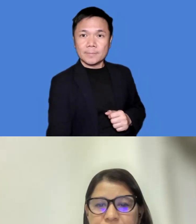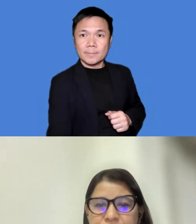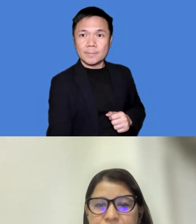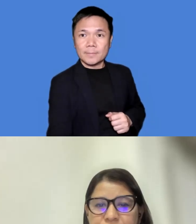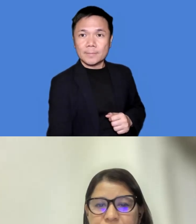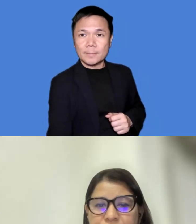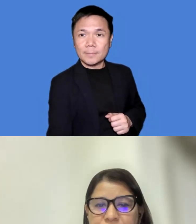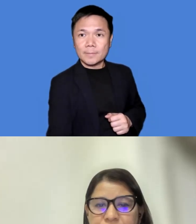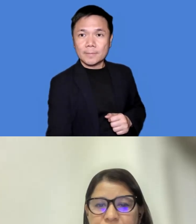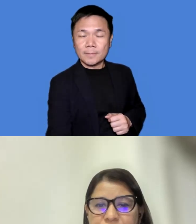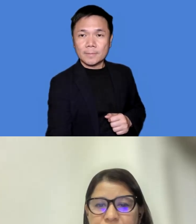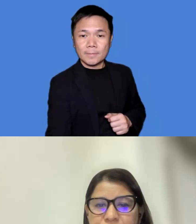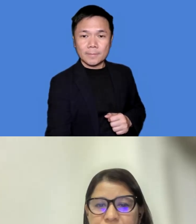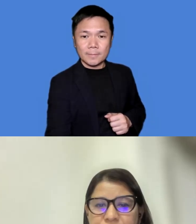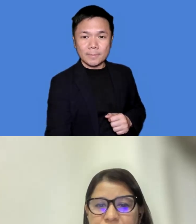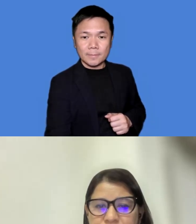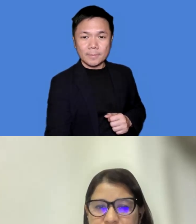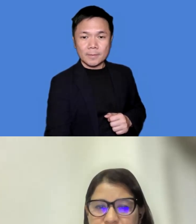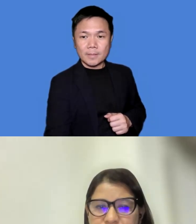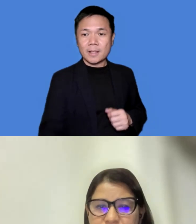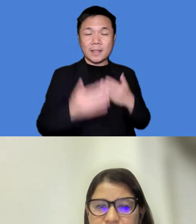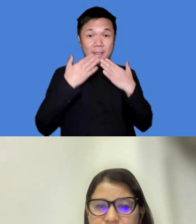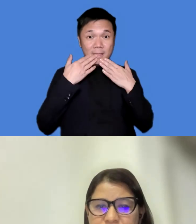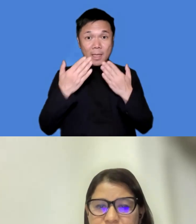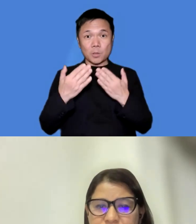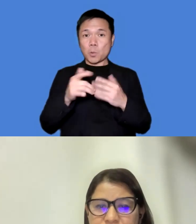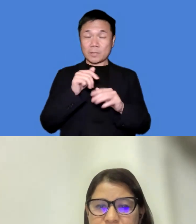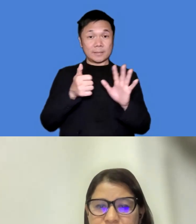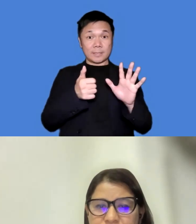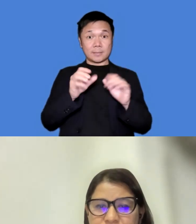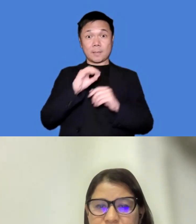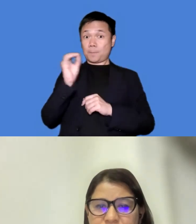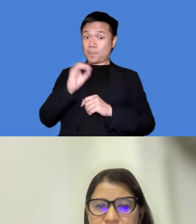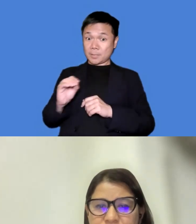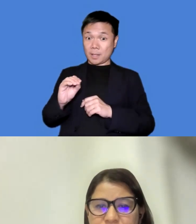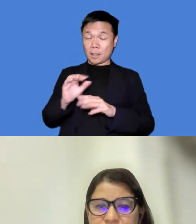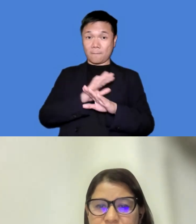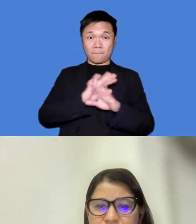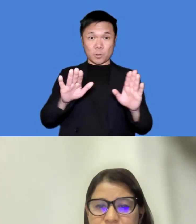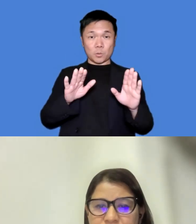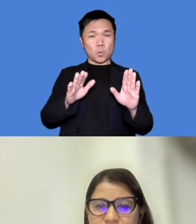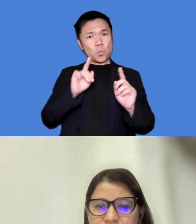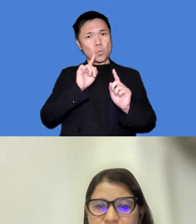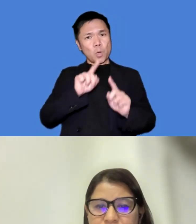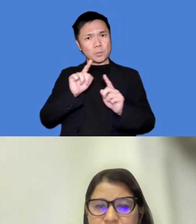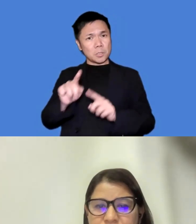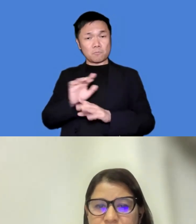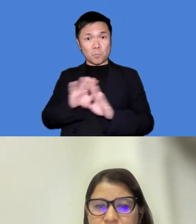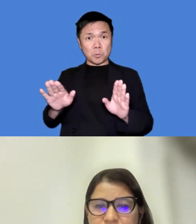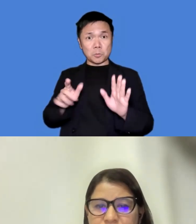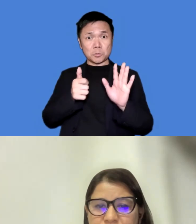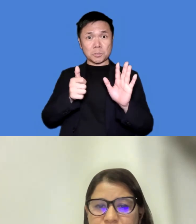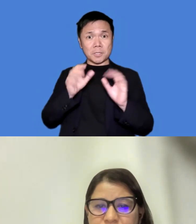Thank you. We have 60% of our participants have responded.